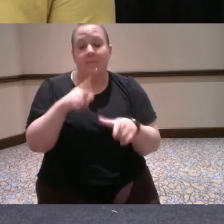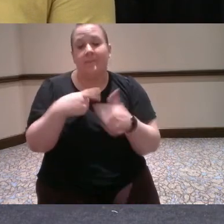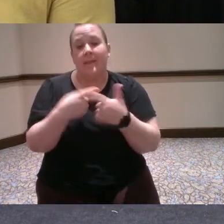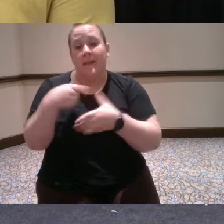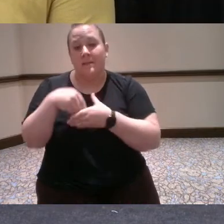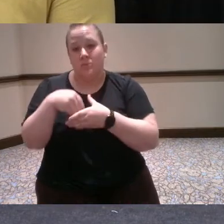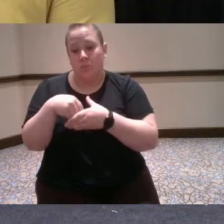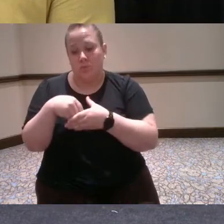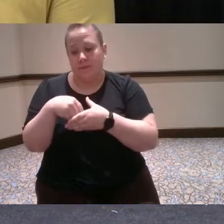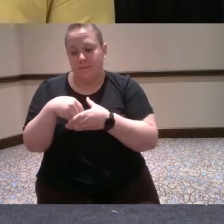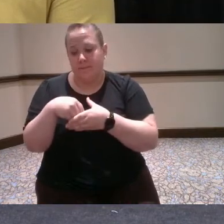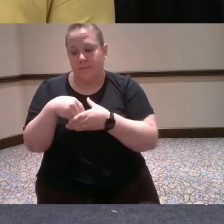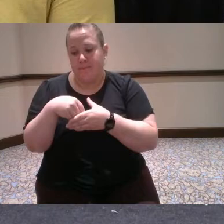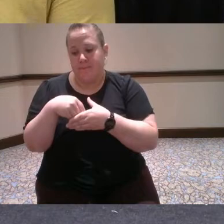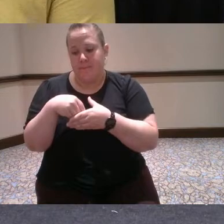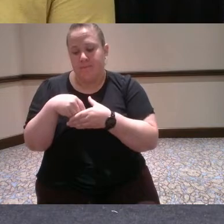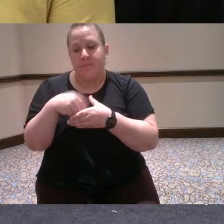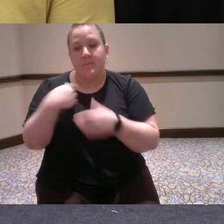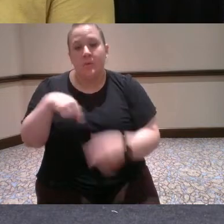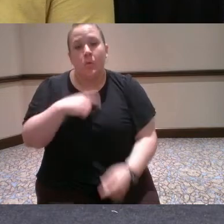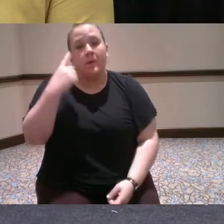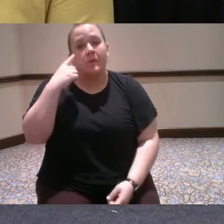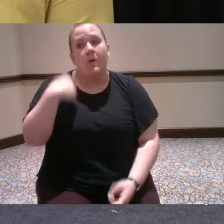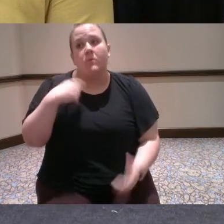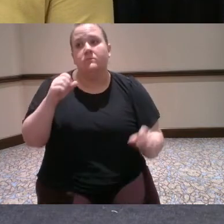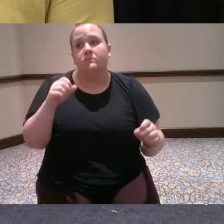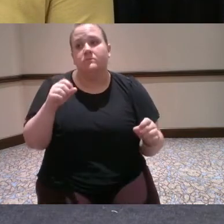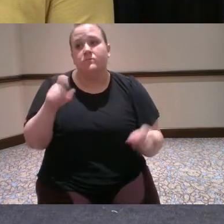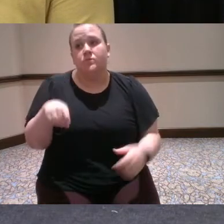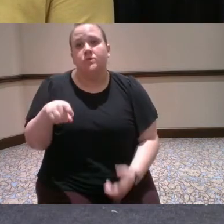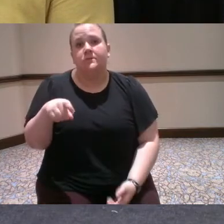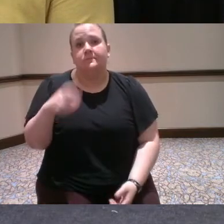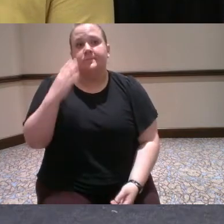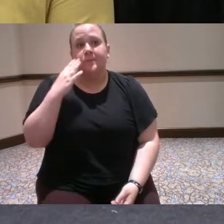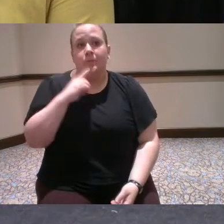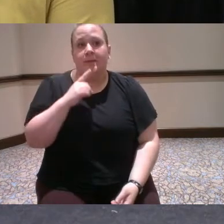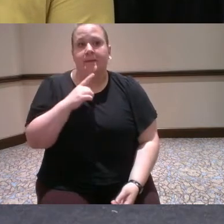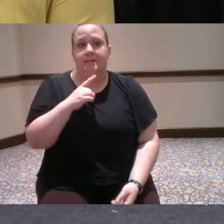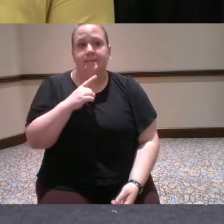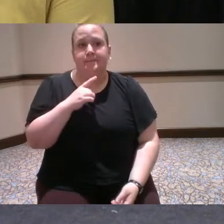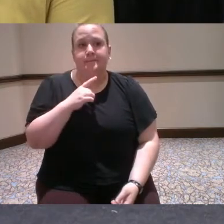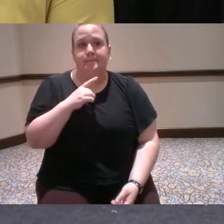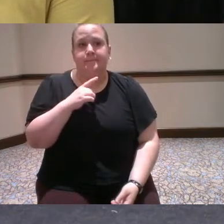internally, you know, we thought we should lean into